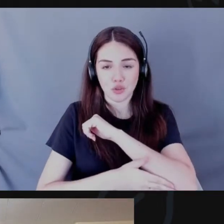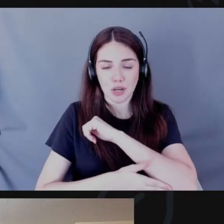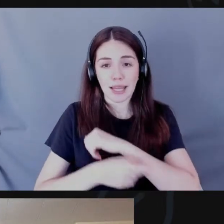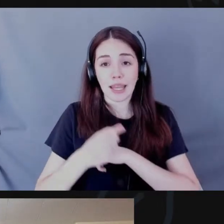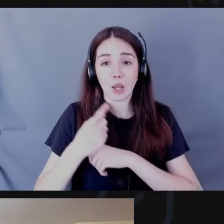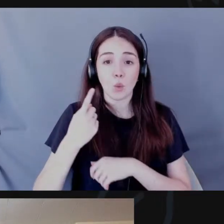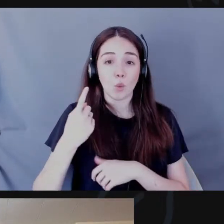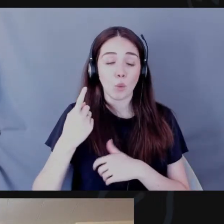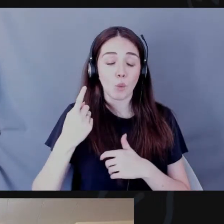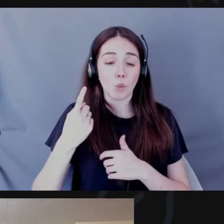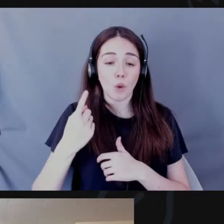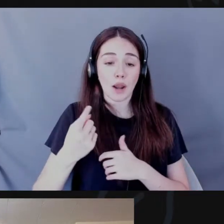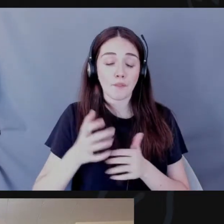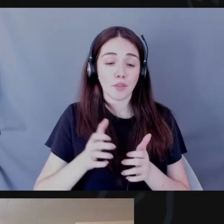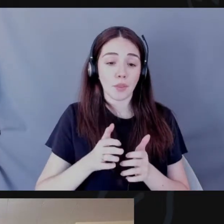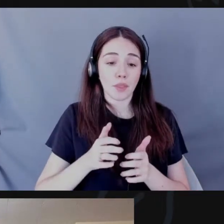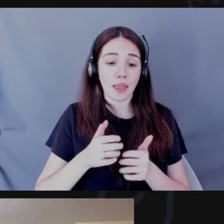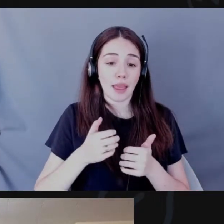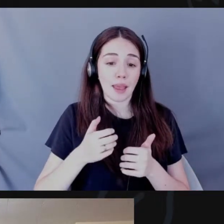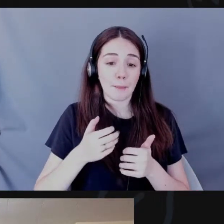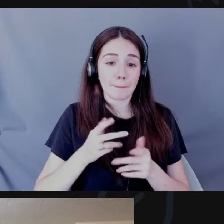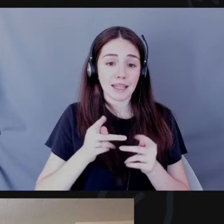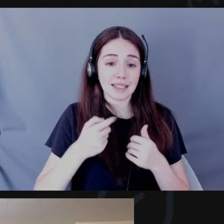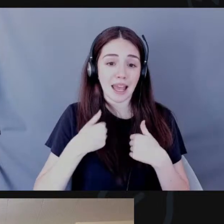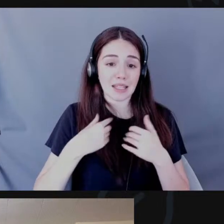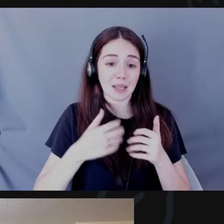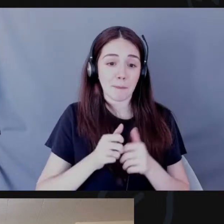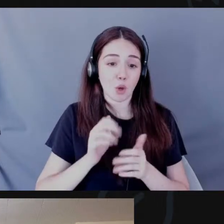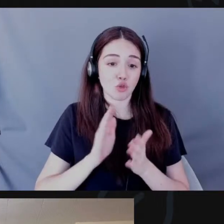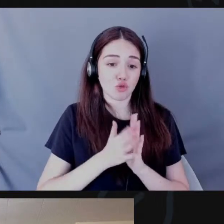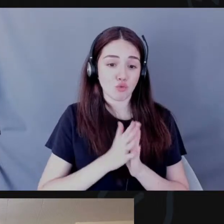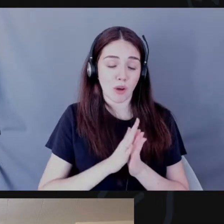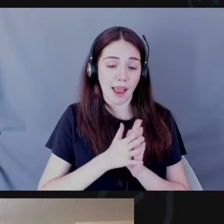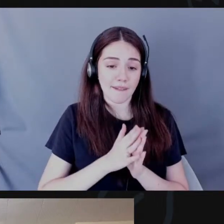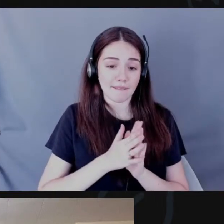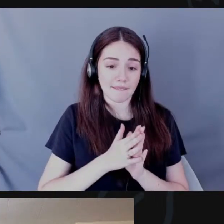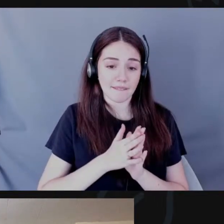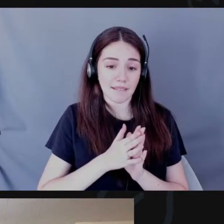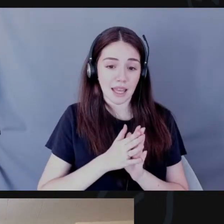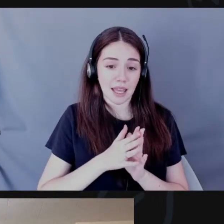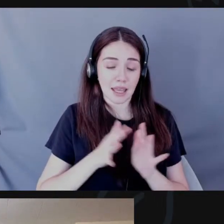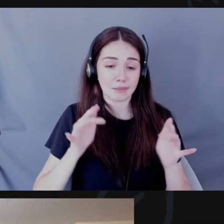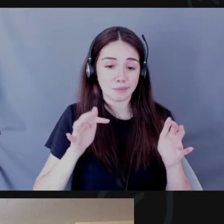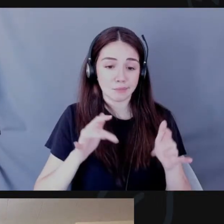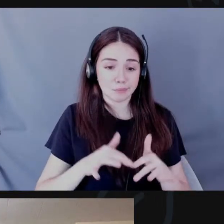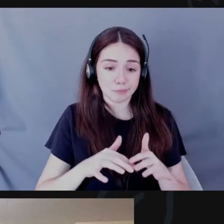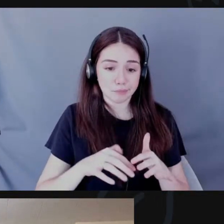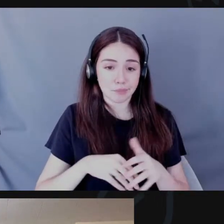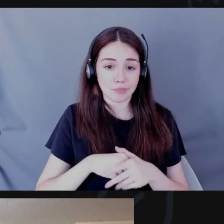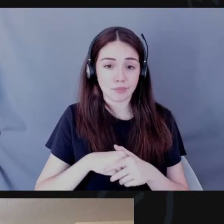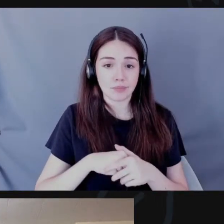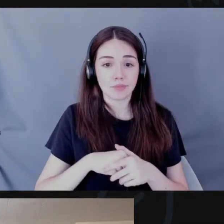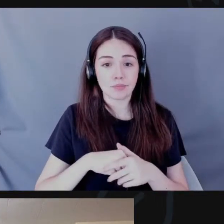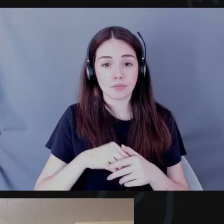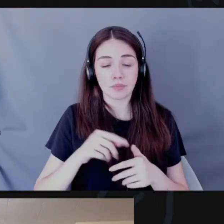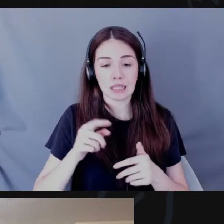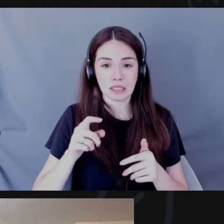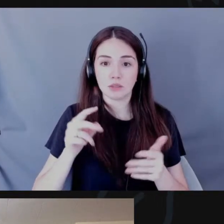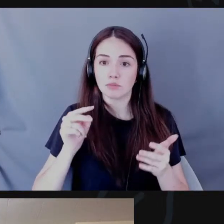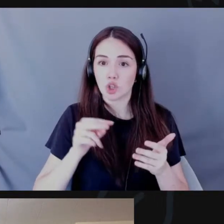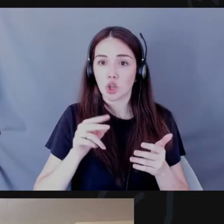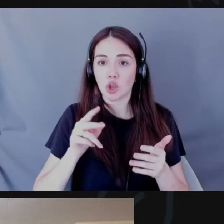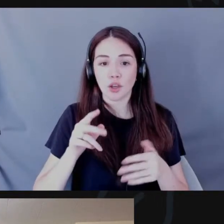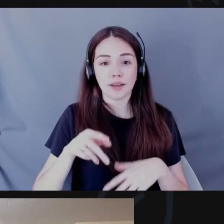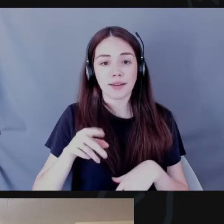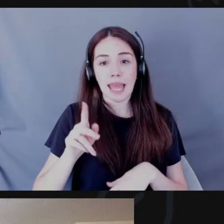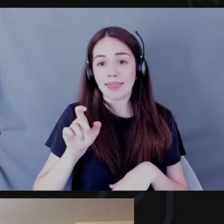most trafficked. And we only need look to the Key Bridge collapsing to see just how